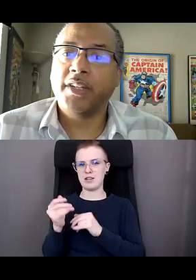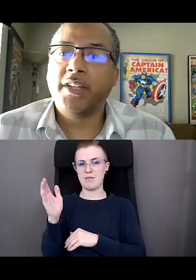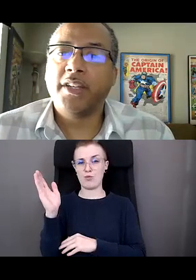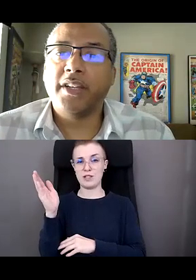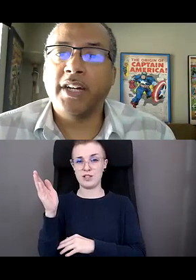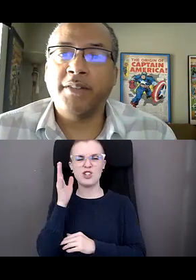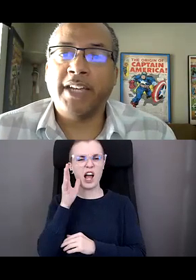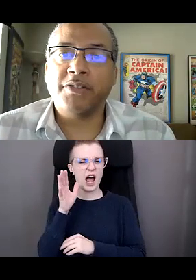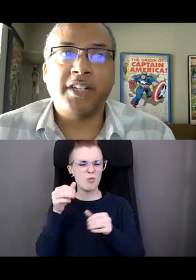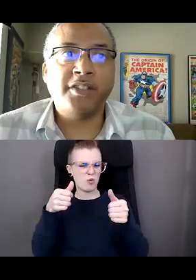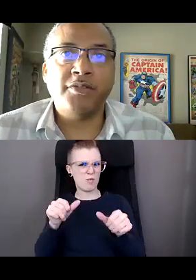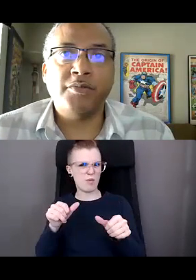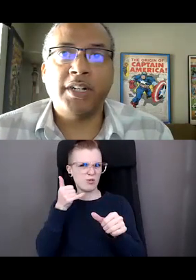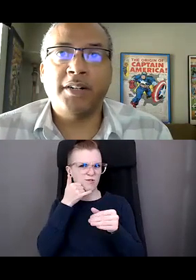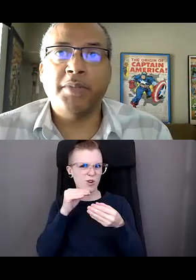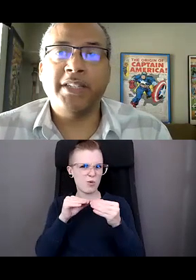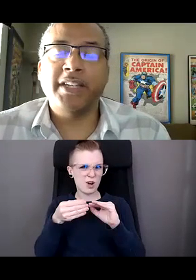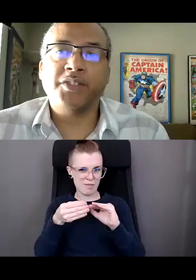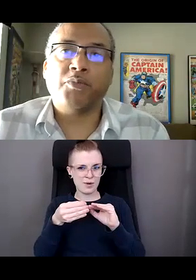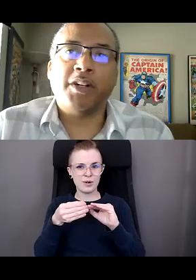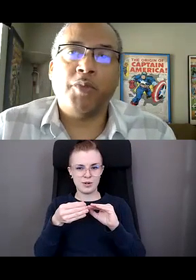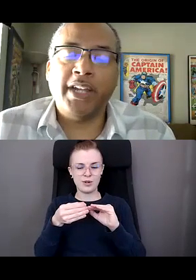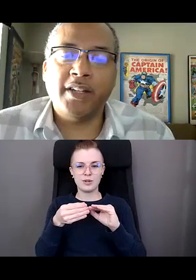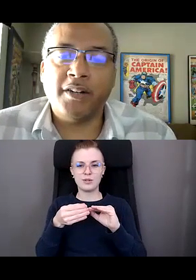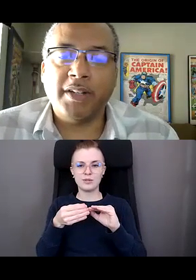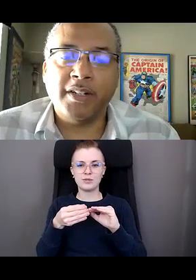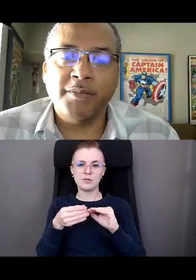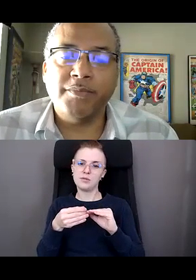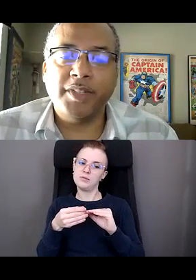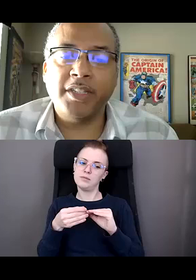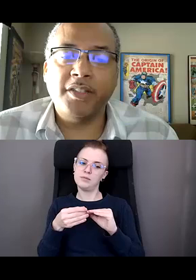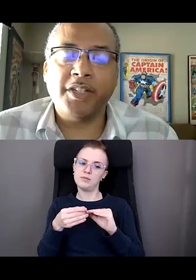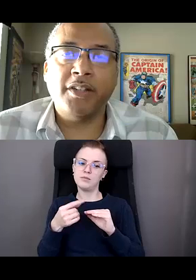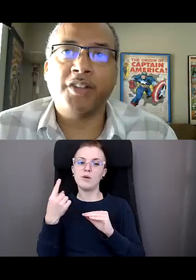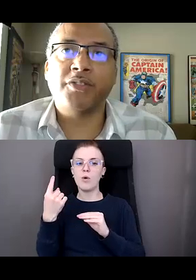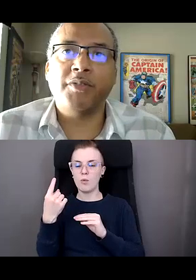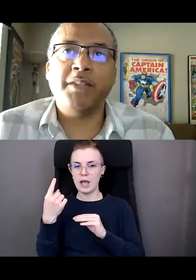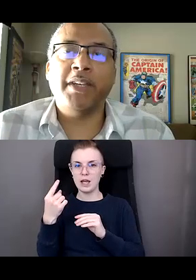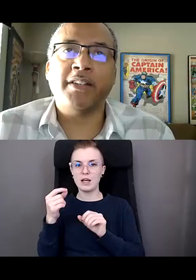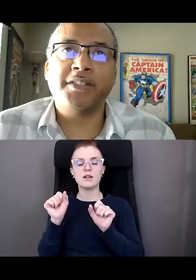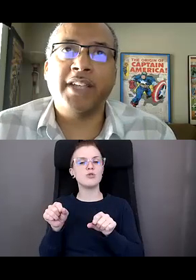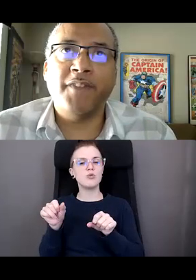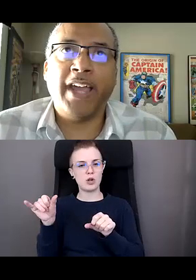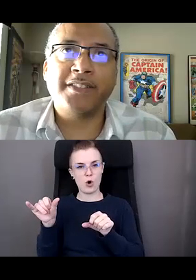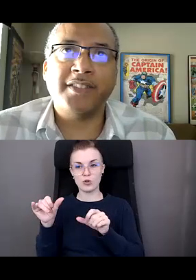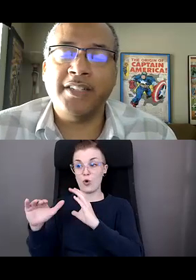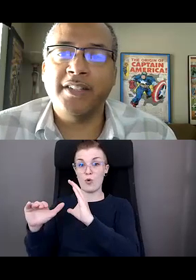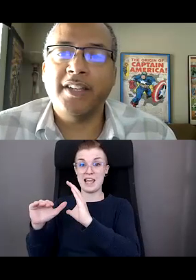number that'll tell you, but here's one way. You can also email us